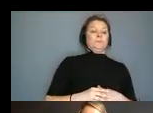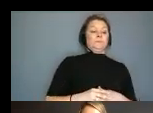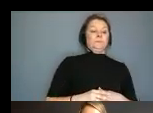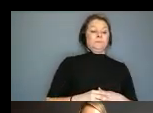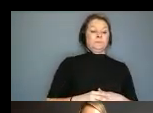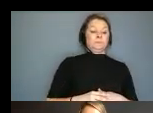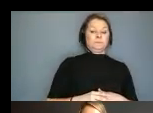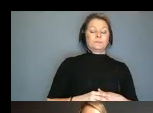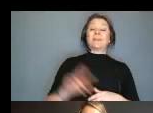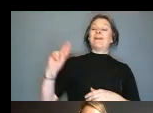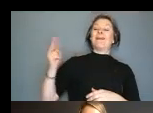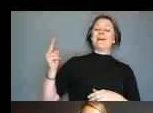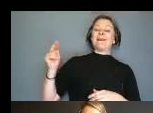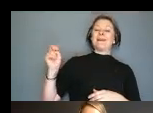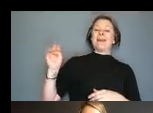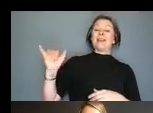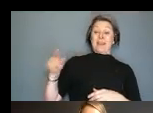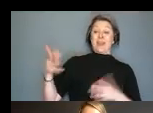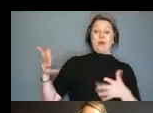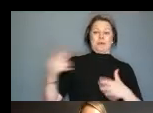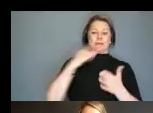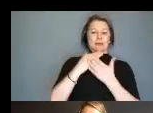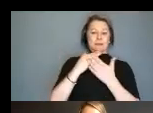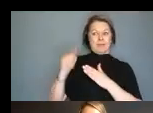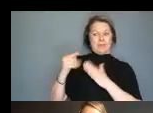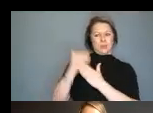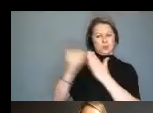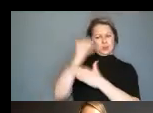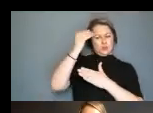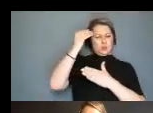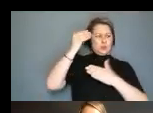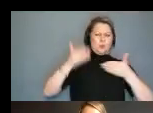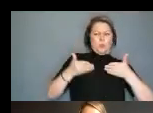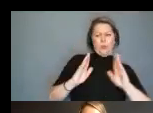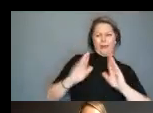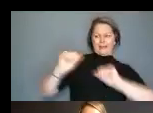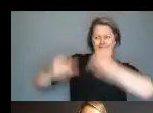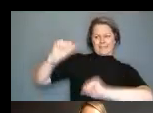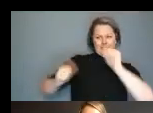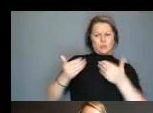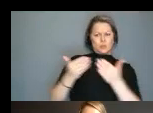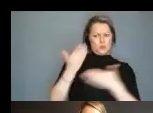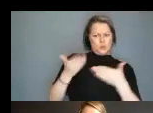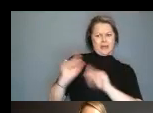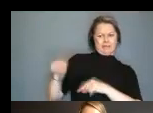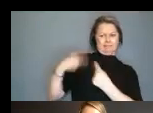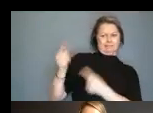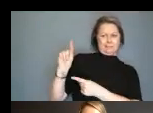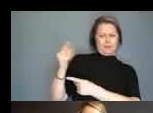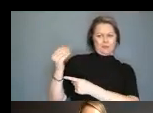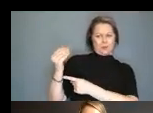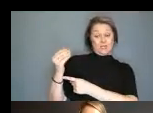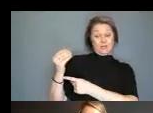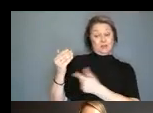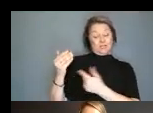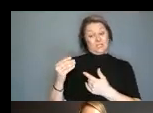And Henry alluded to it, this is definitely a new approach for assessing capacity in the province. Has not been without its challenges,